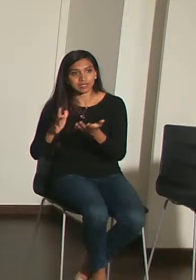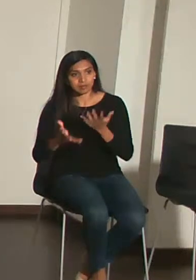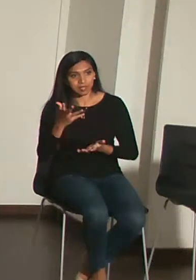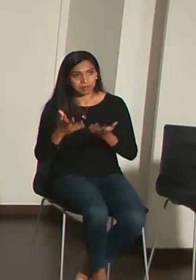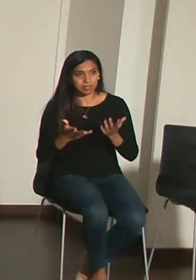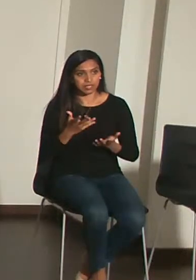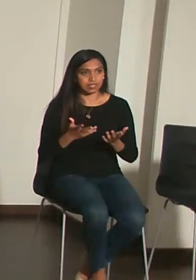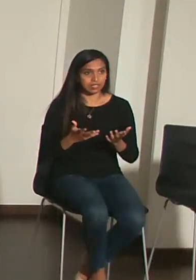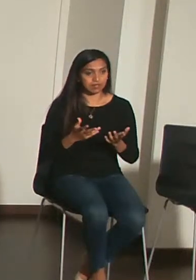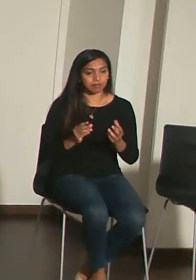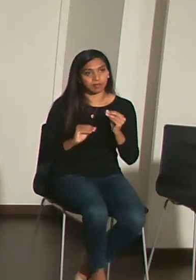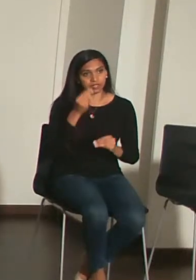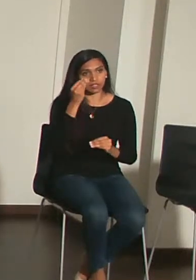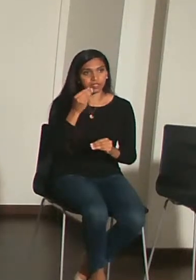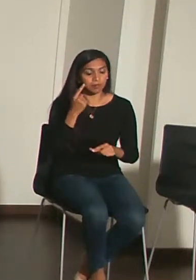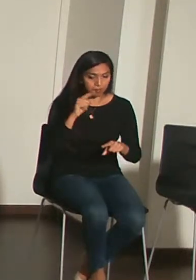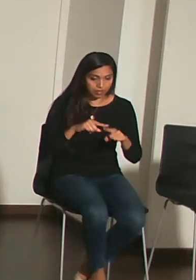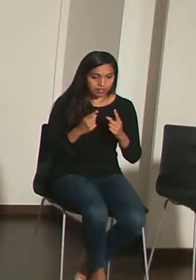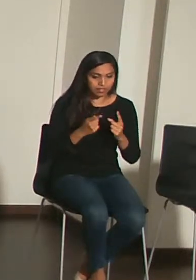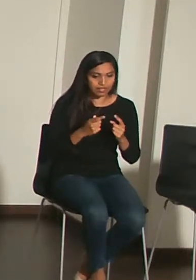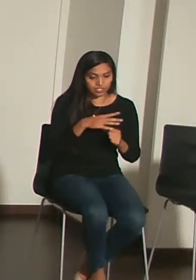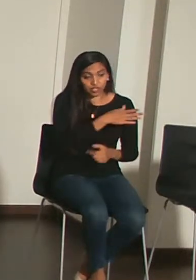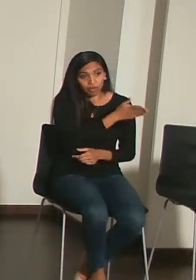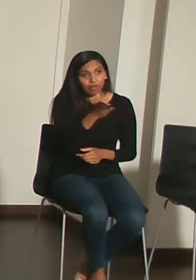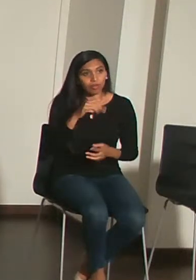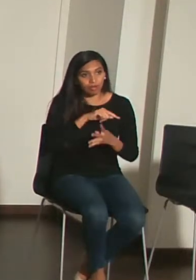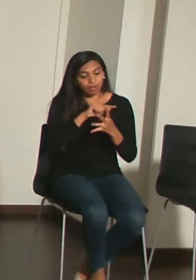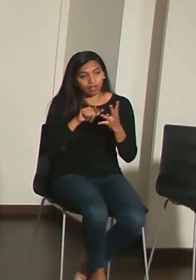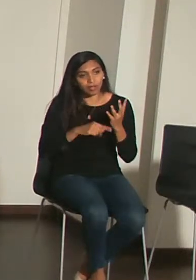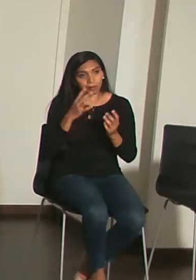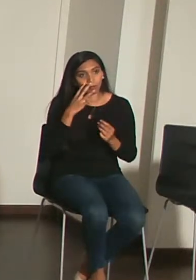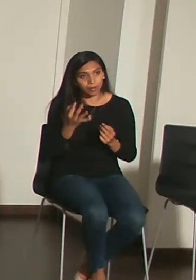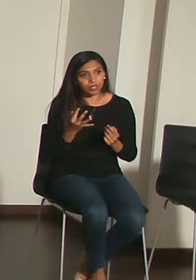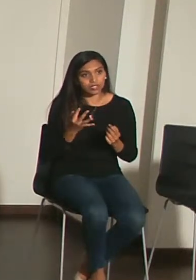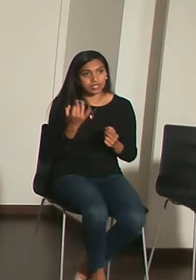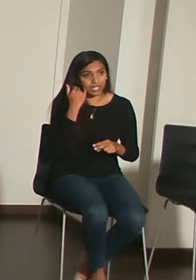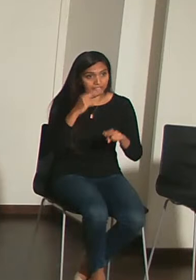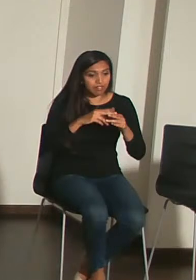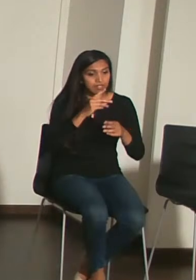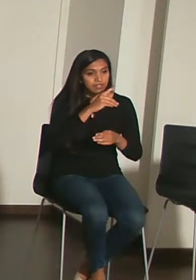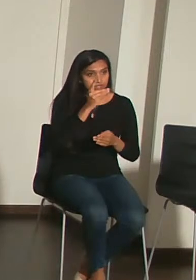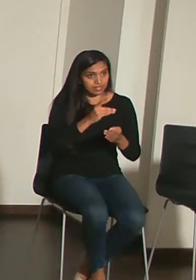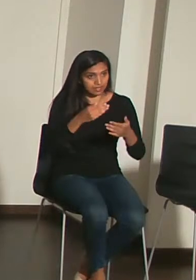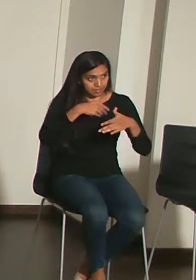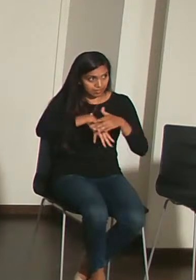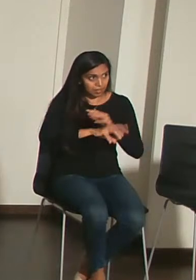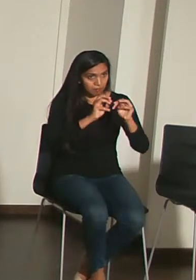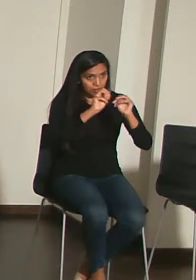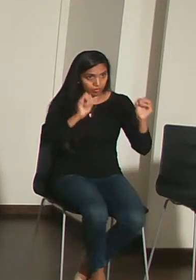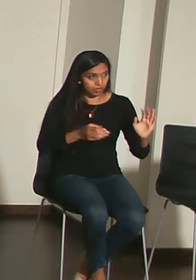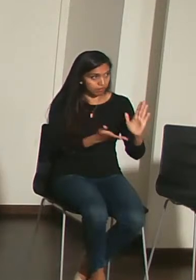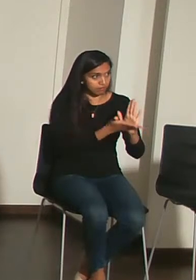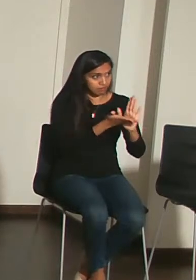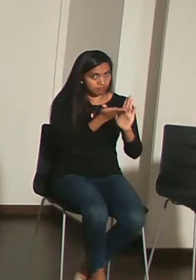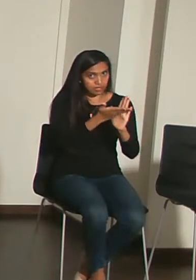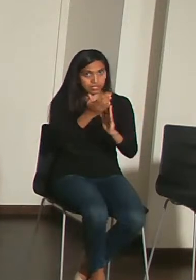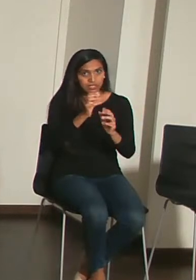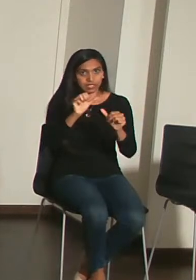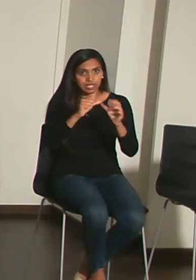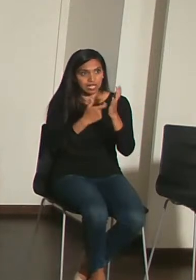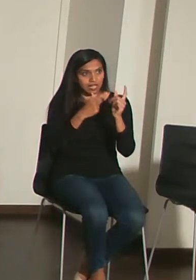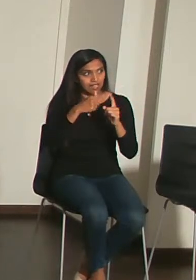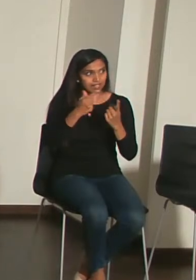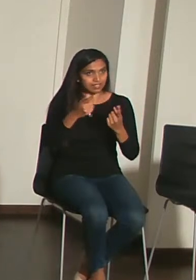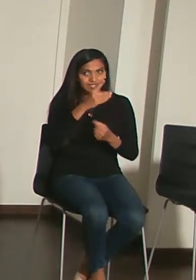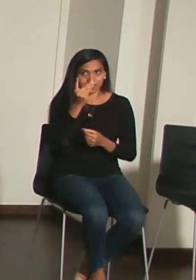But eventually, that is maybe where it also crumbles. If the design doesn't hold, it can do great